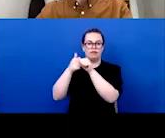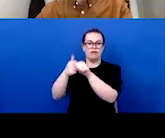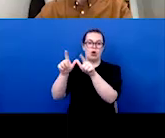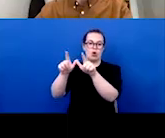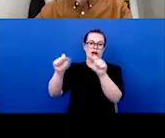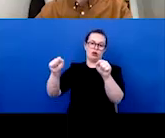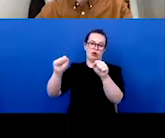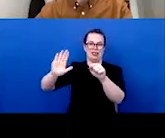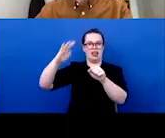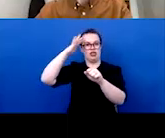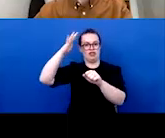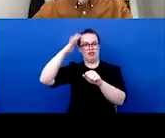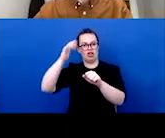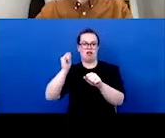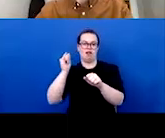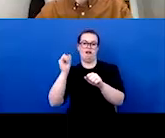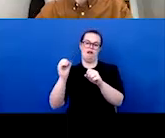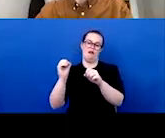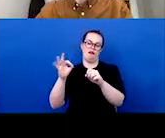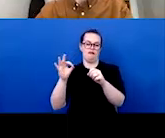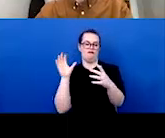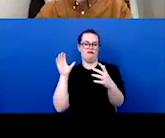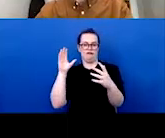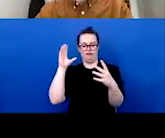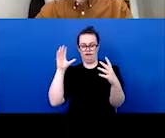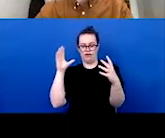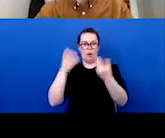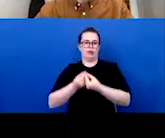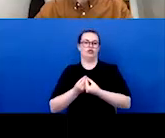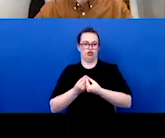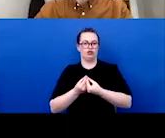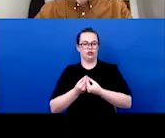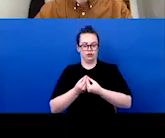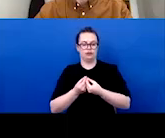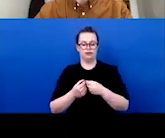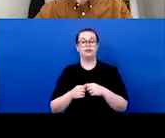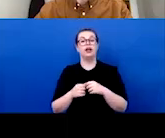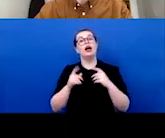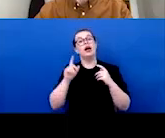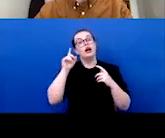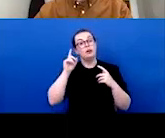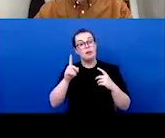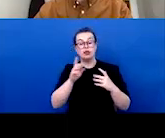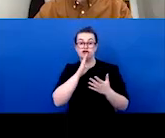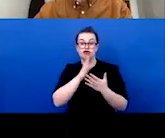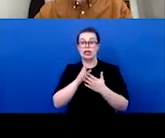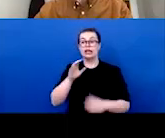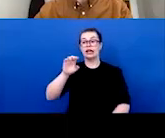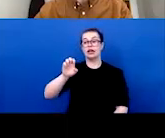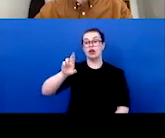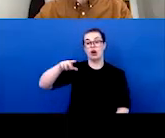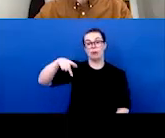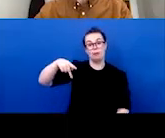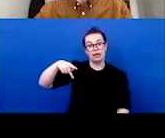composition. But the question remains whether any other components in MEG or EEG